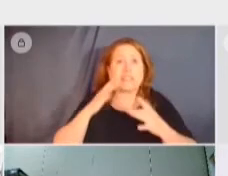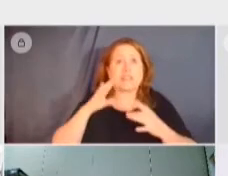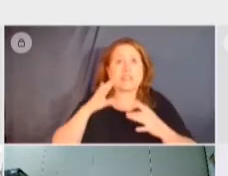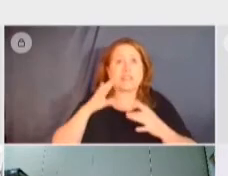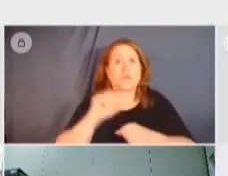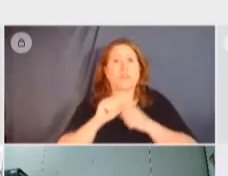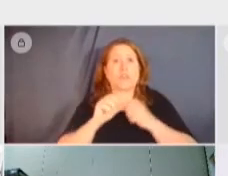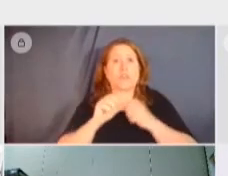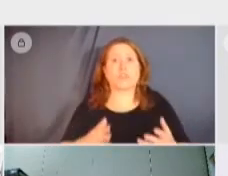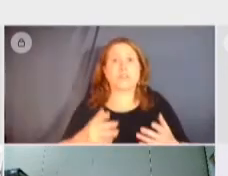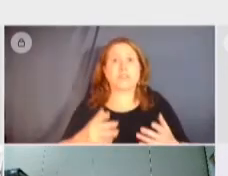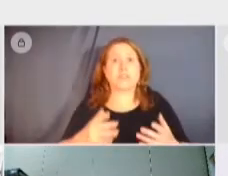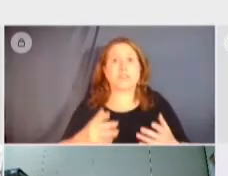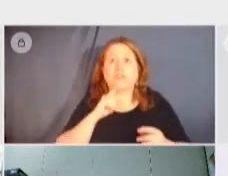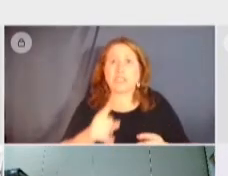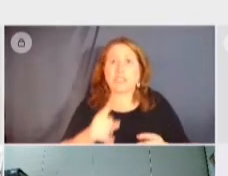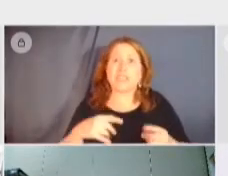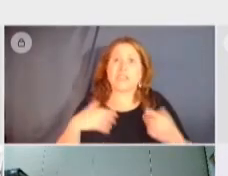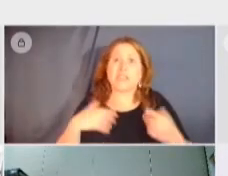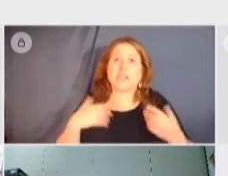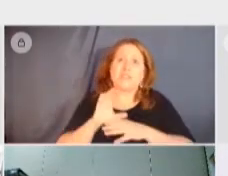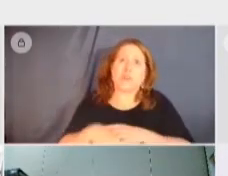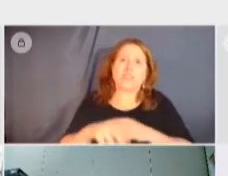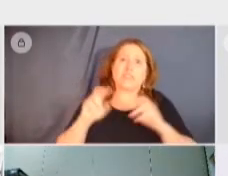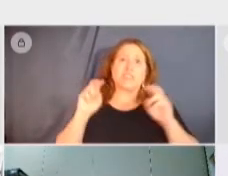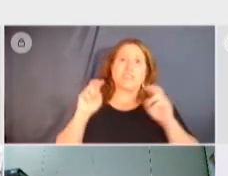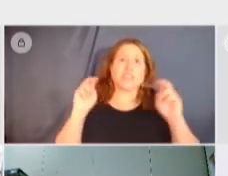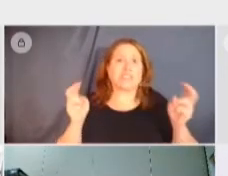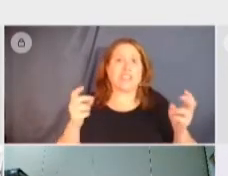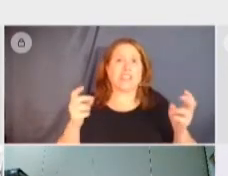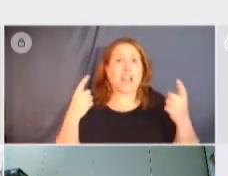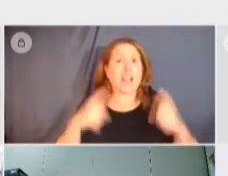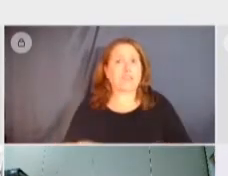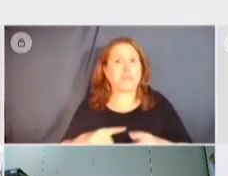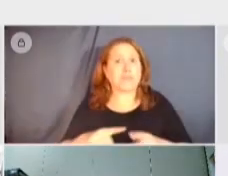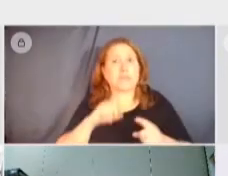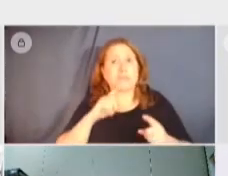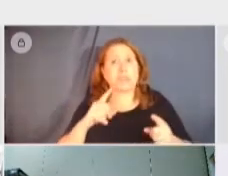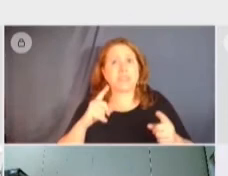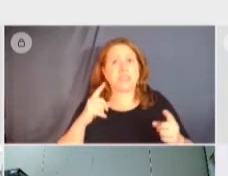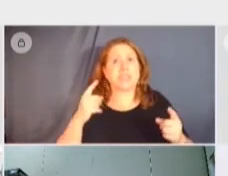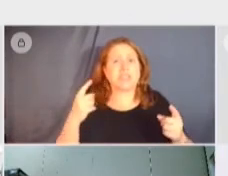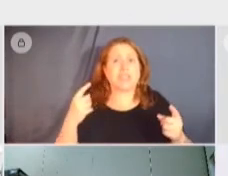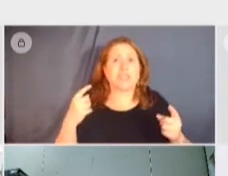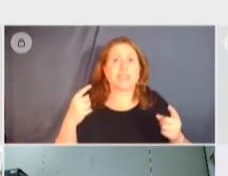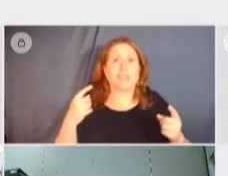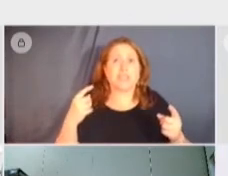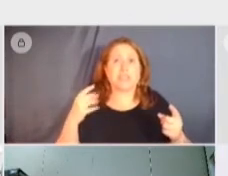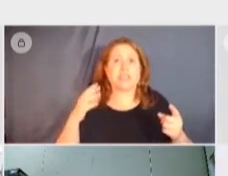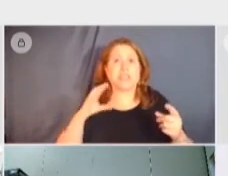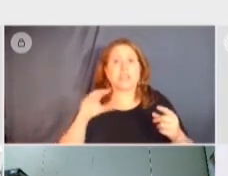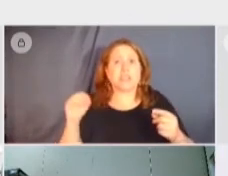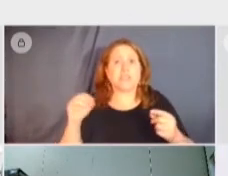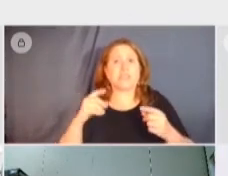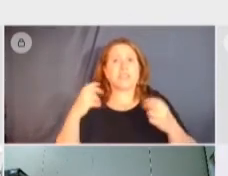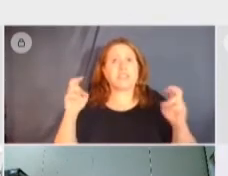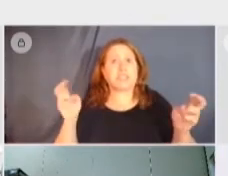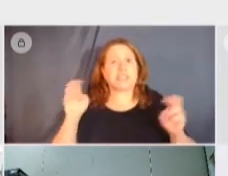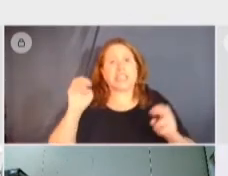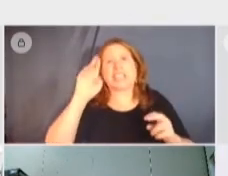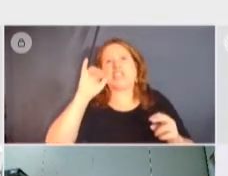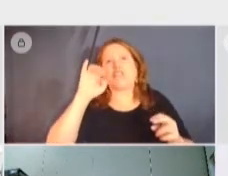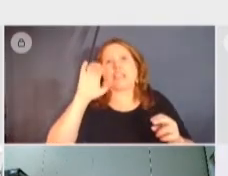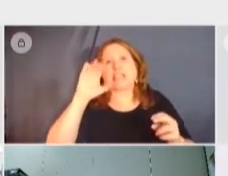issue. It was done in Erie County and the commissioners were successful under the comparable statute for